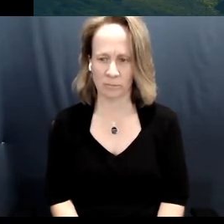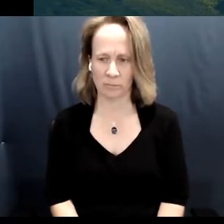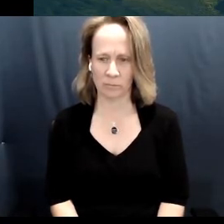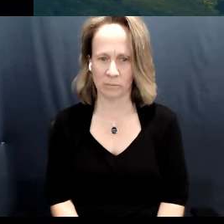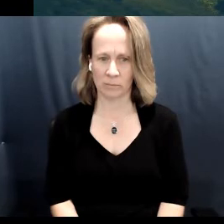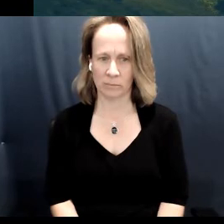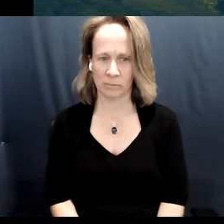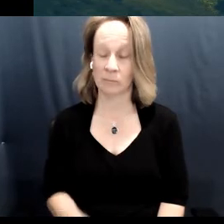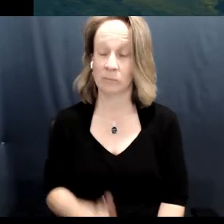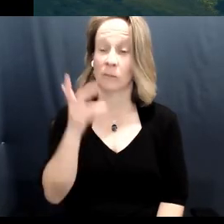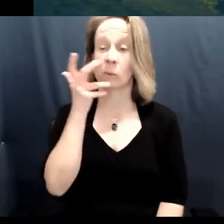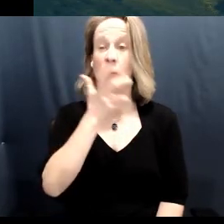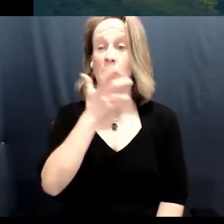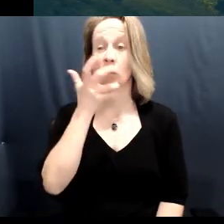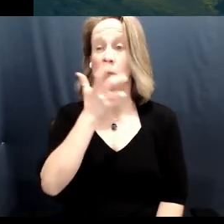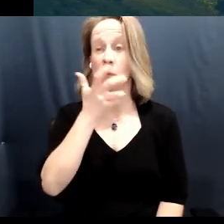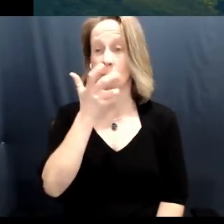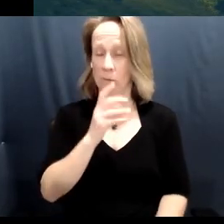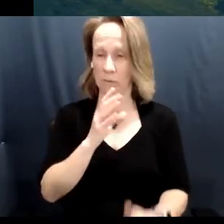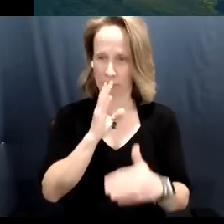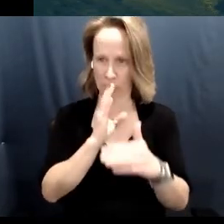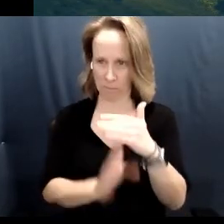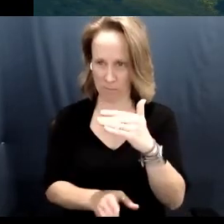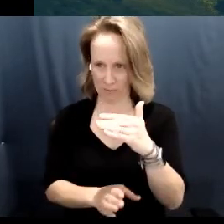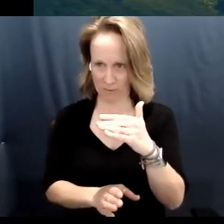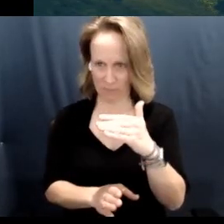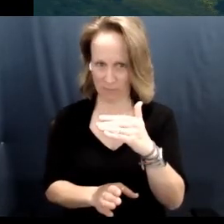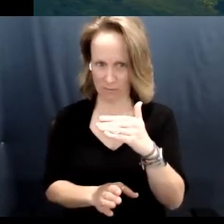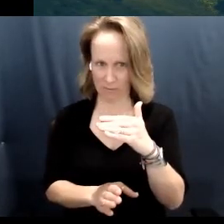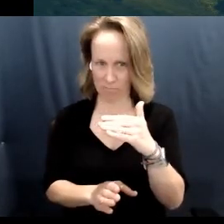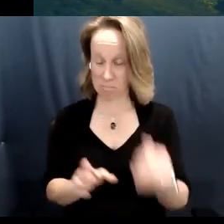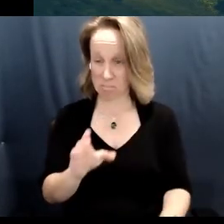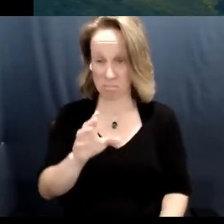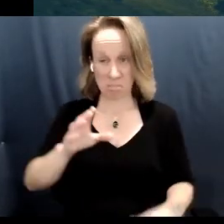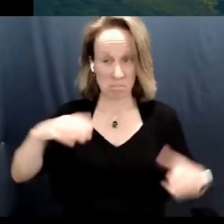Ooh, humility. I didn't even think about that one.